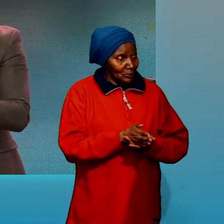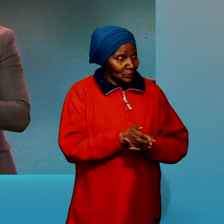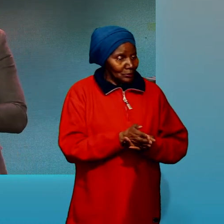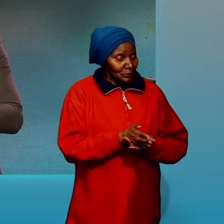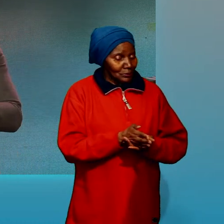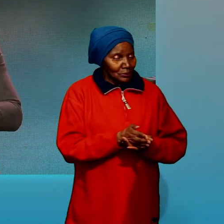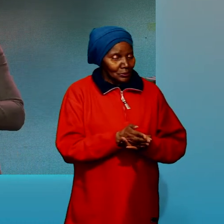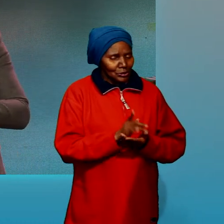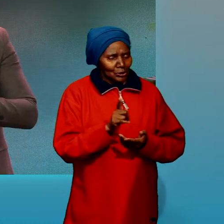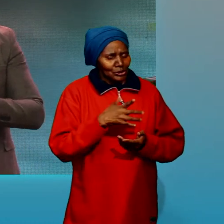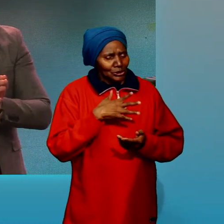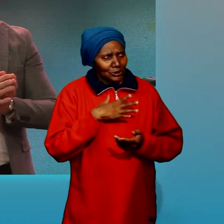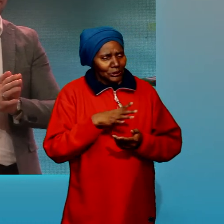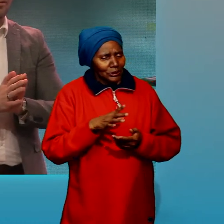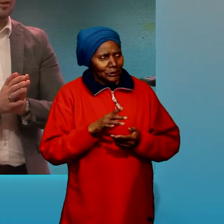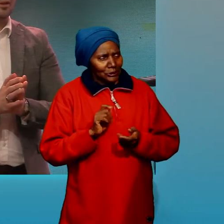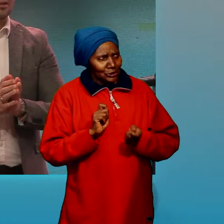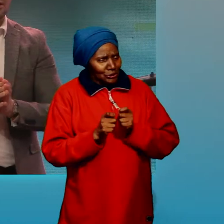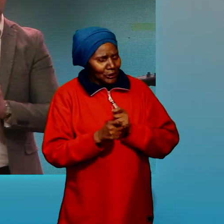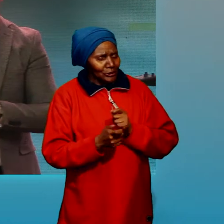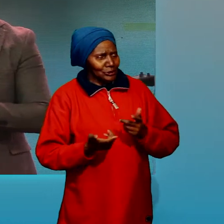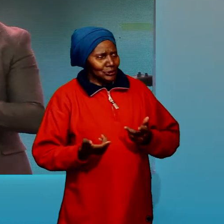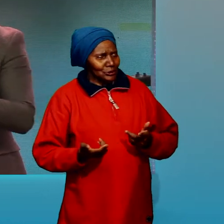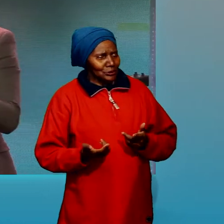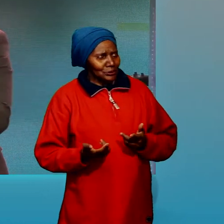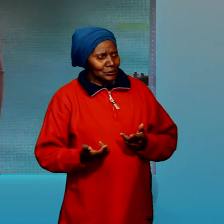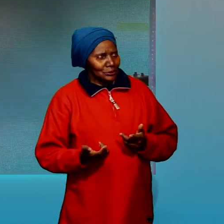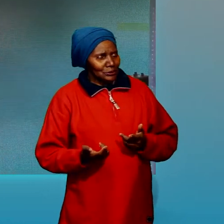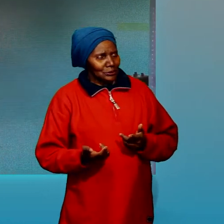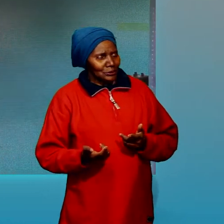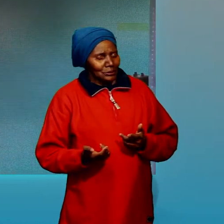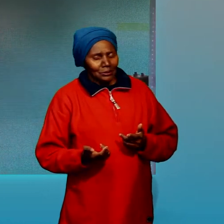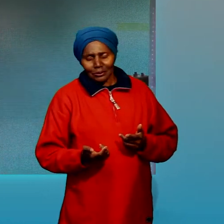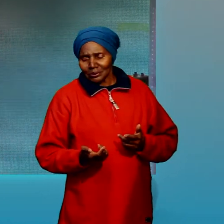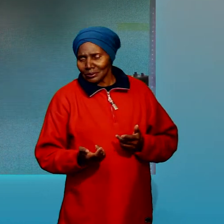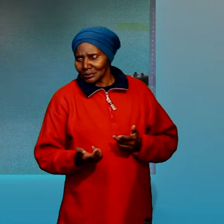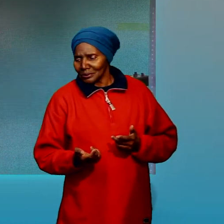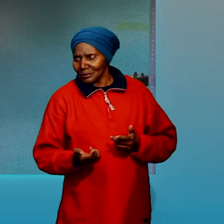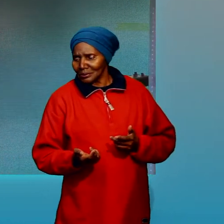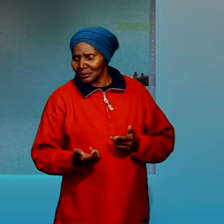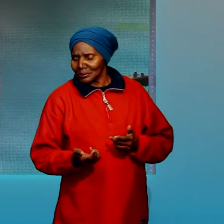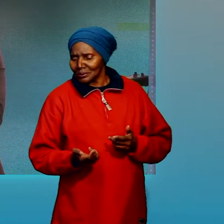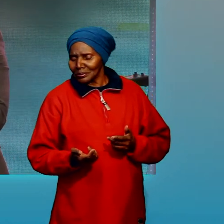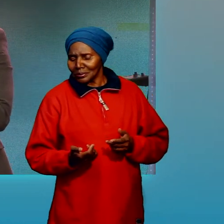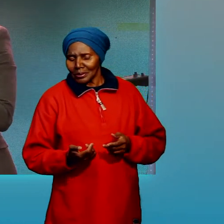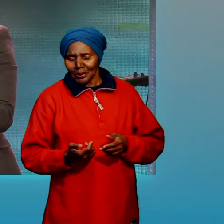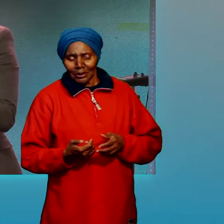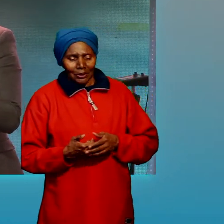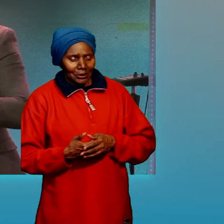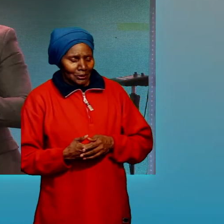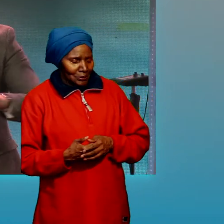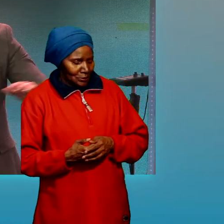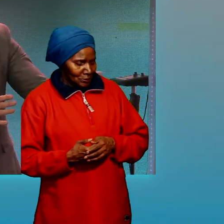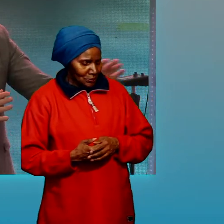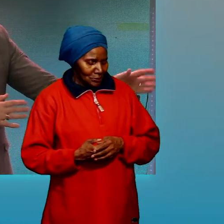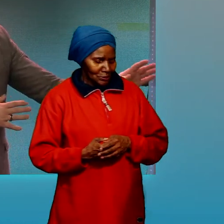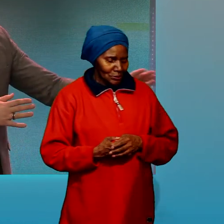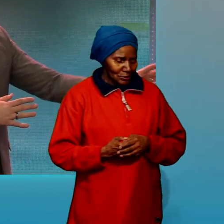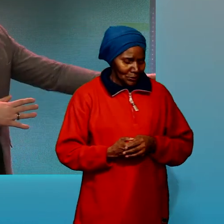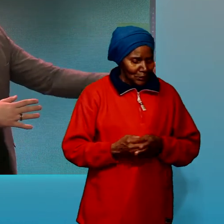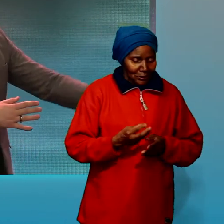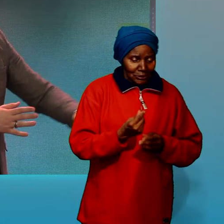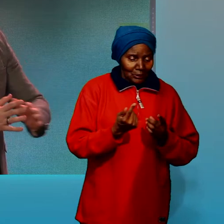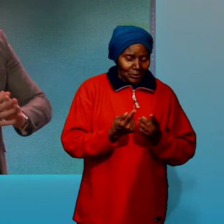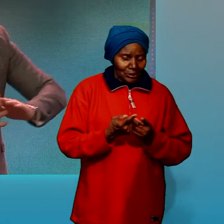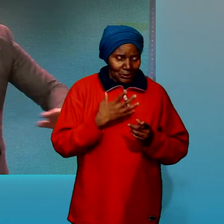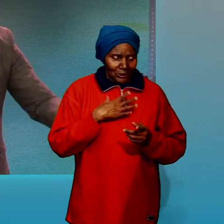What needs to be pruned in your life? It's a two-edged question, I guess. In some ways, there could be things that need to be pruned away from